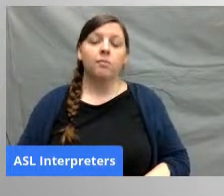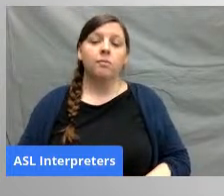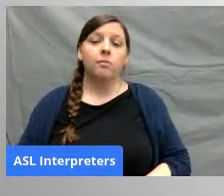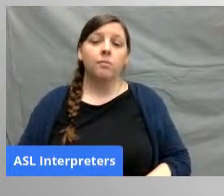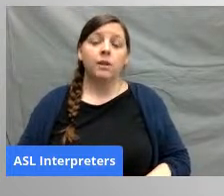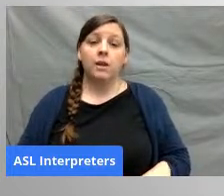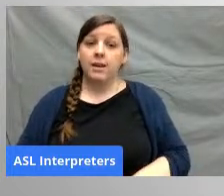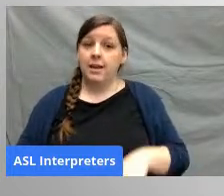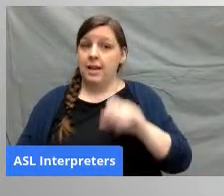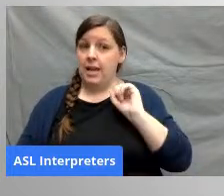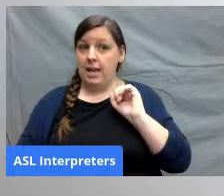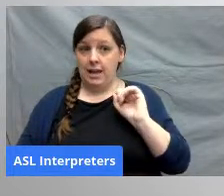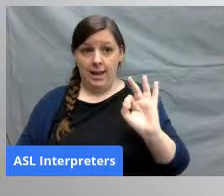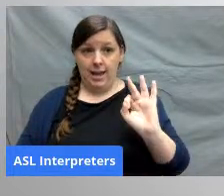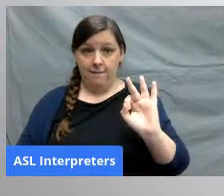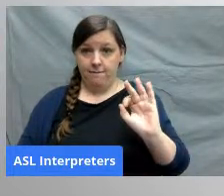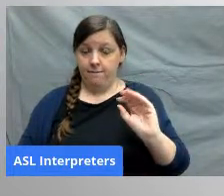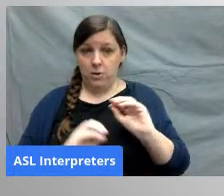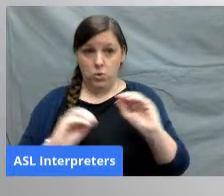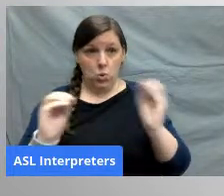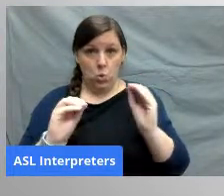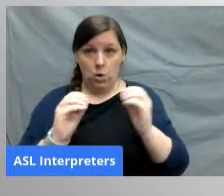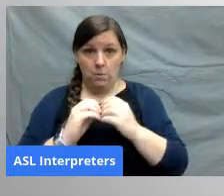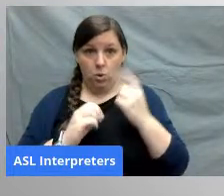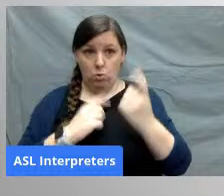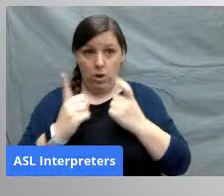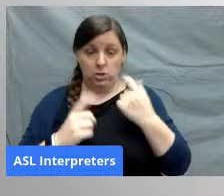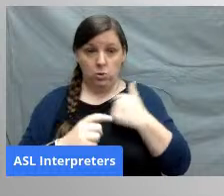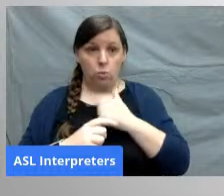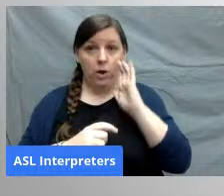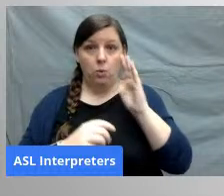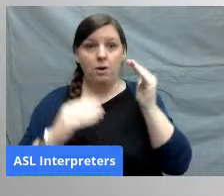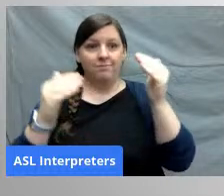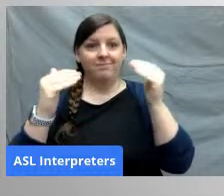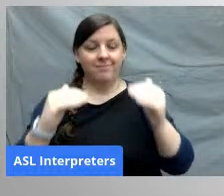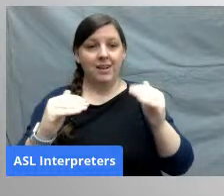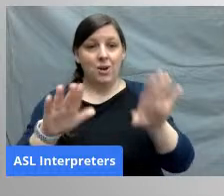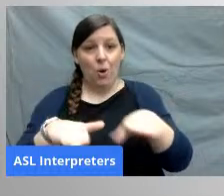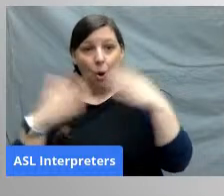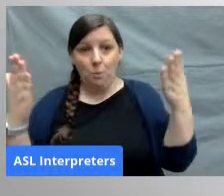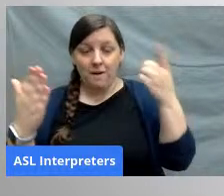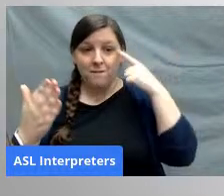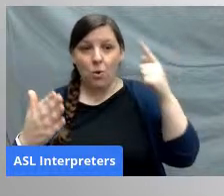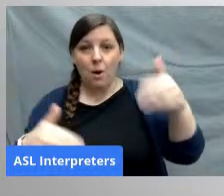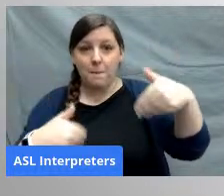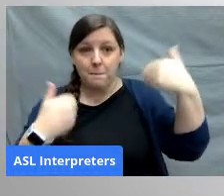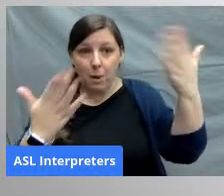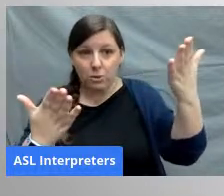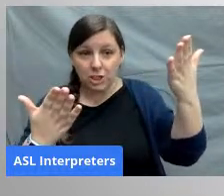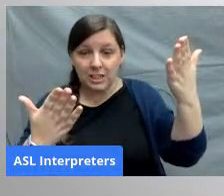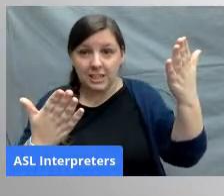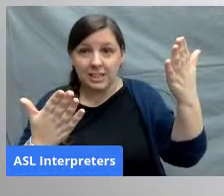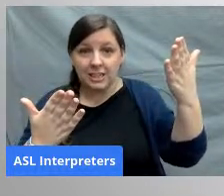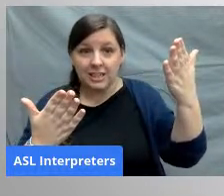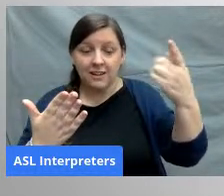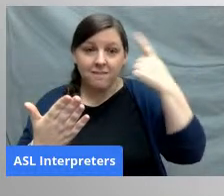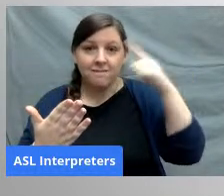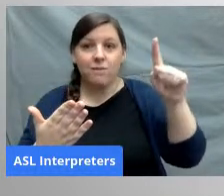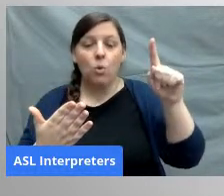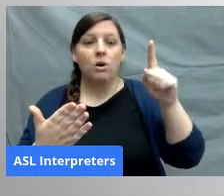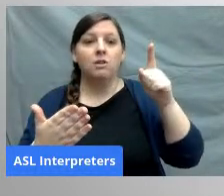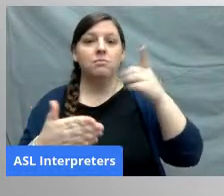If there are not any additional questions, we will move forward and open the floor for a motion for